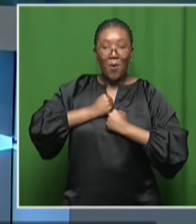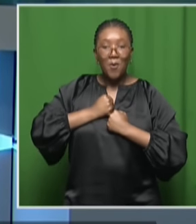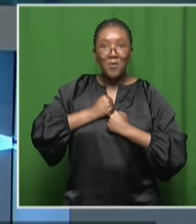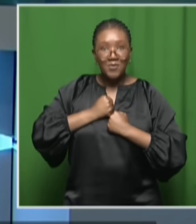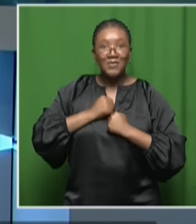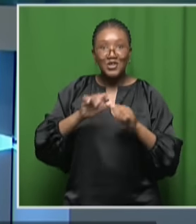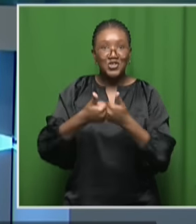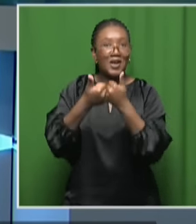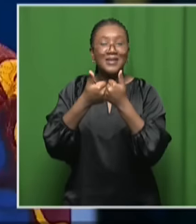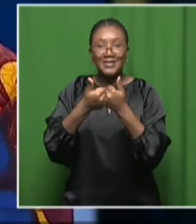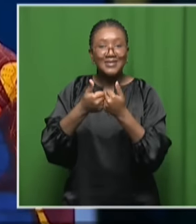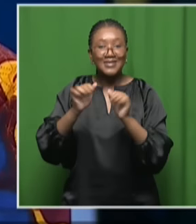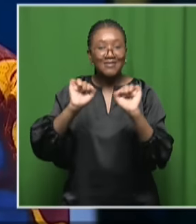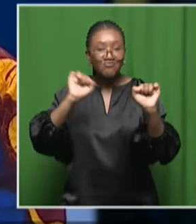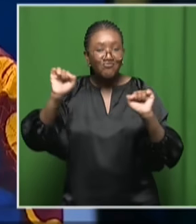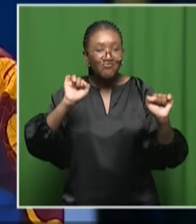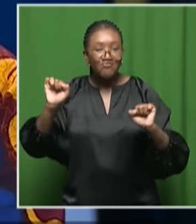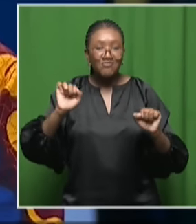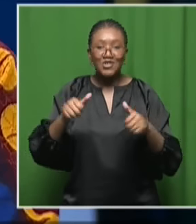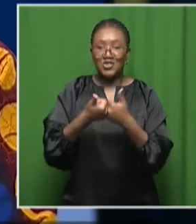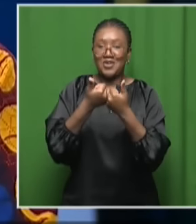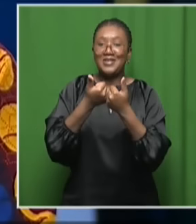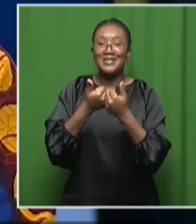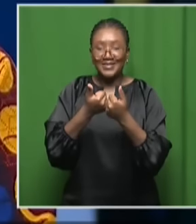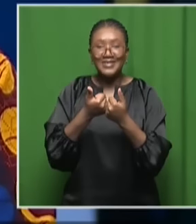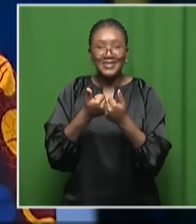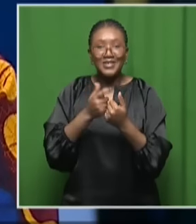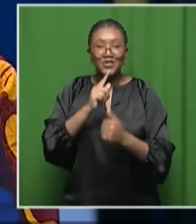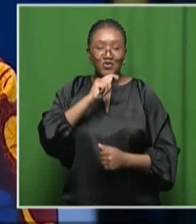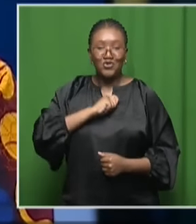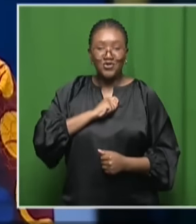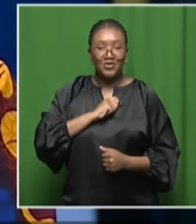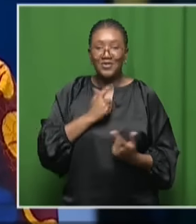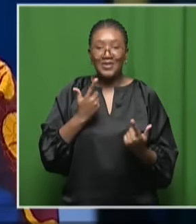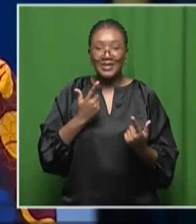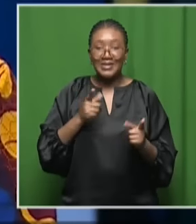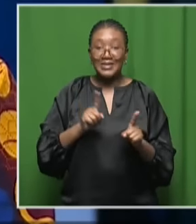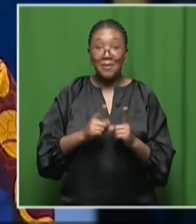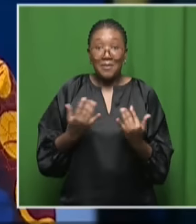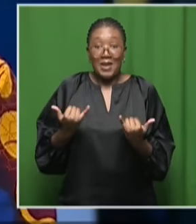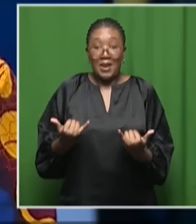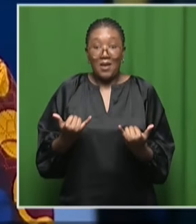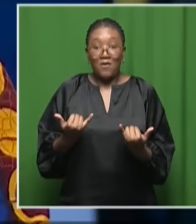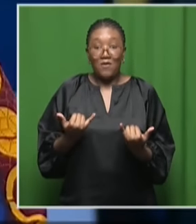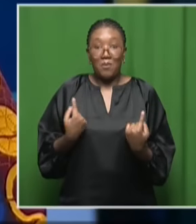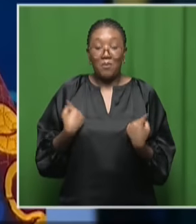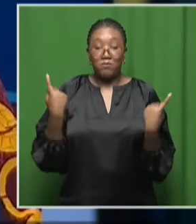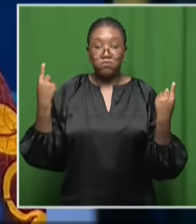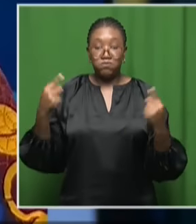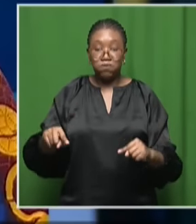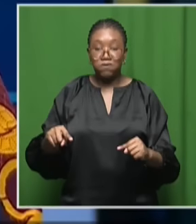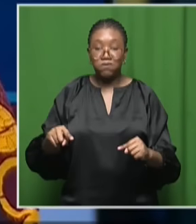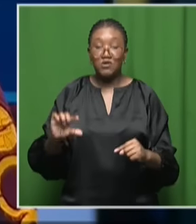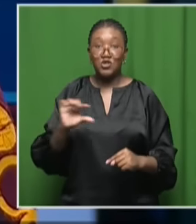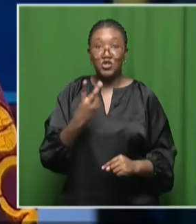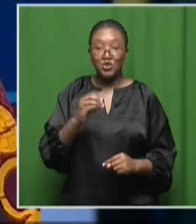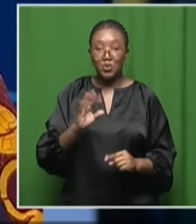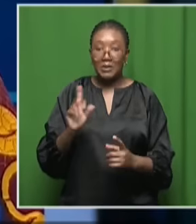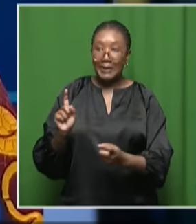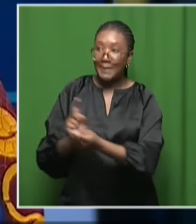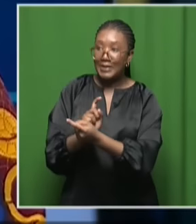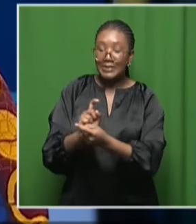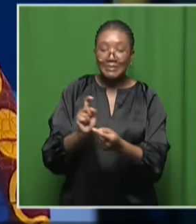quite difficult situations in their own countries. And so coming into this kind of summit with their peers, so